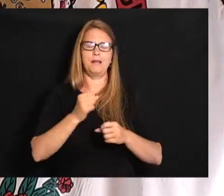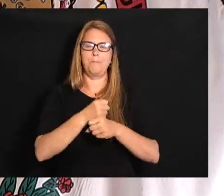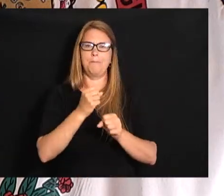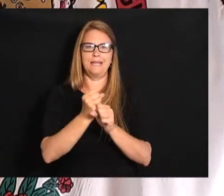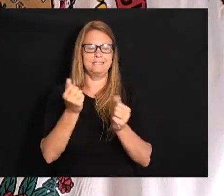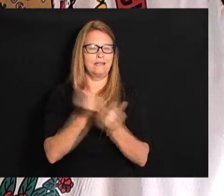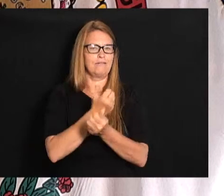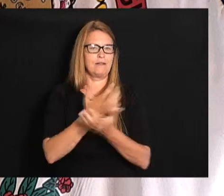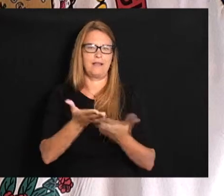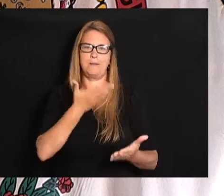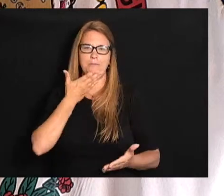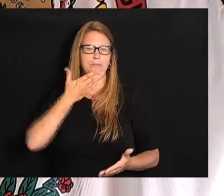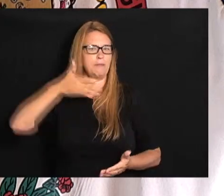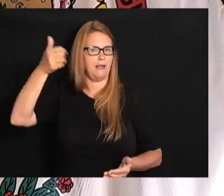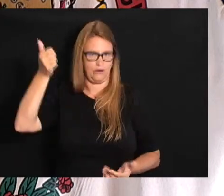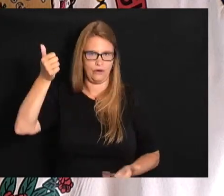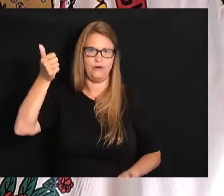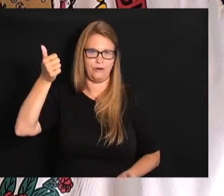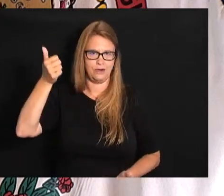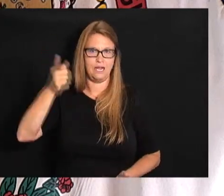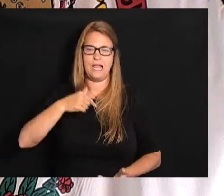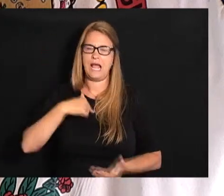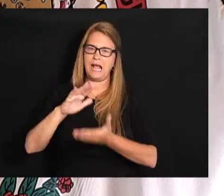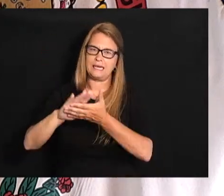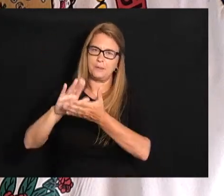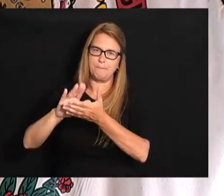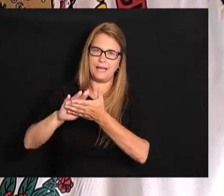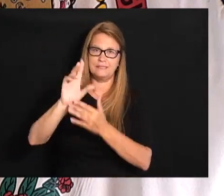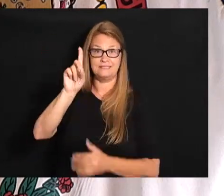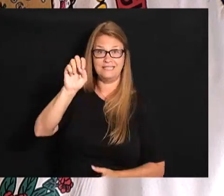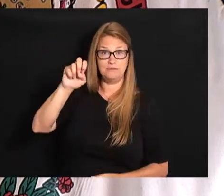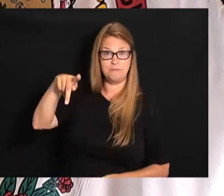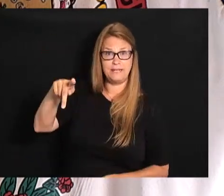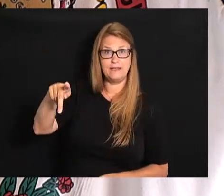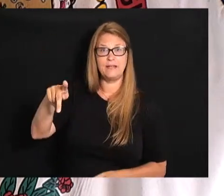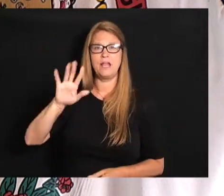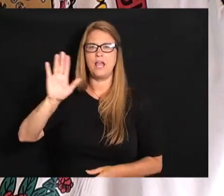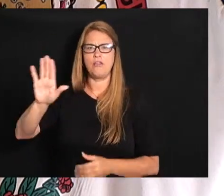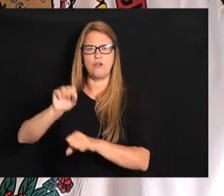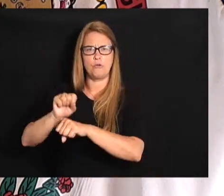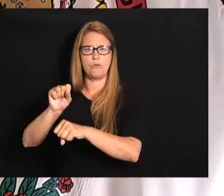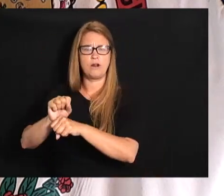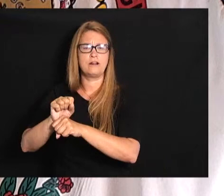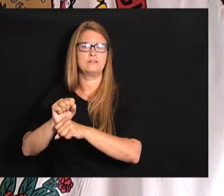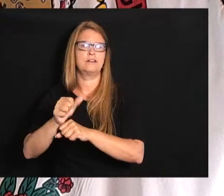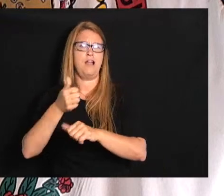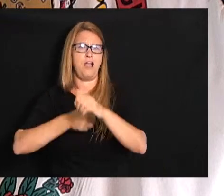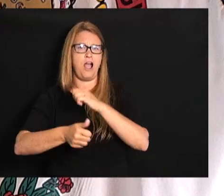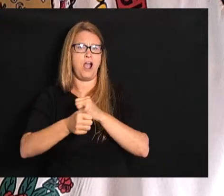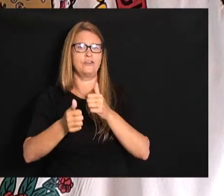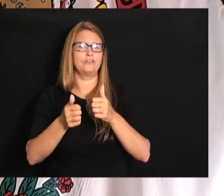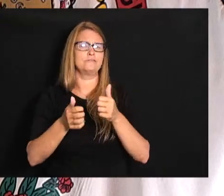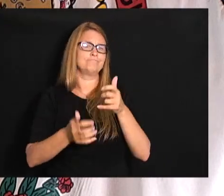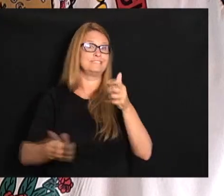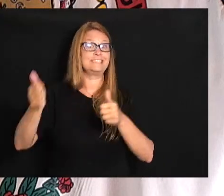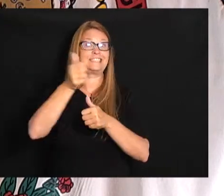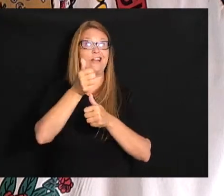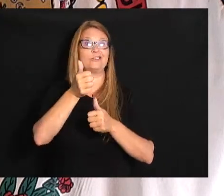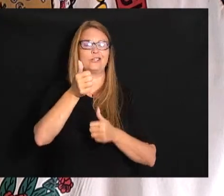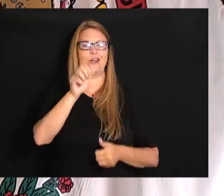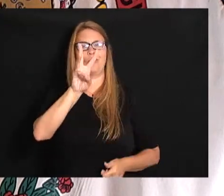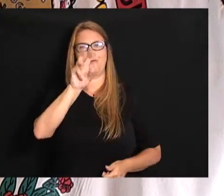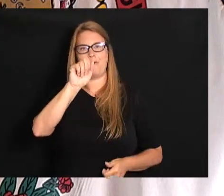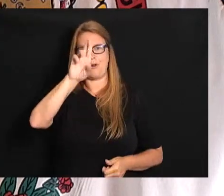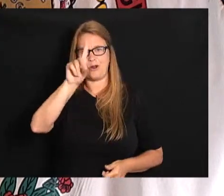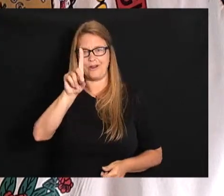every way, and absolutely I commend the DEP and all the great work they're doing there under Secretary Ward, and great job,